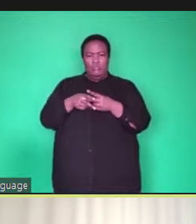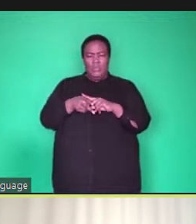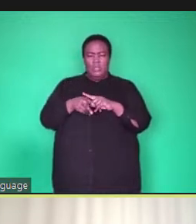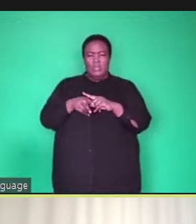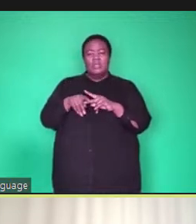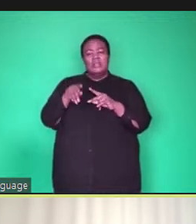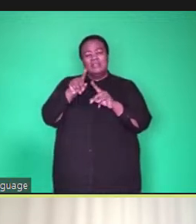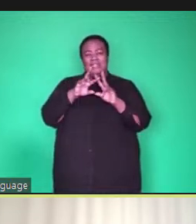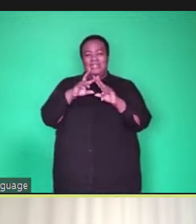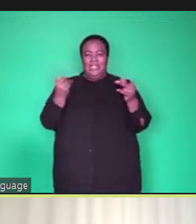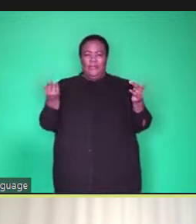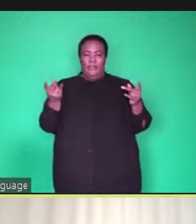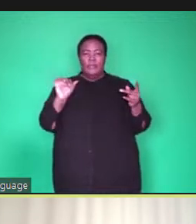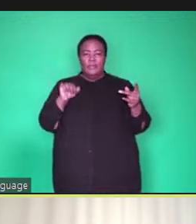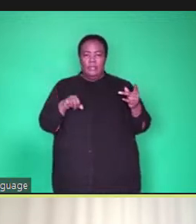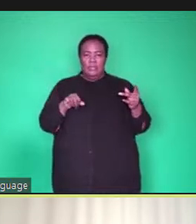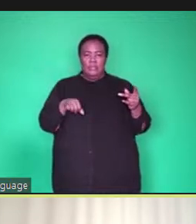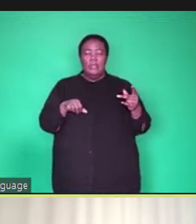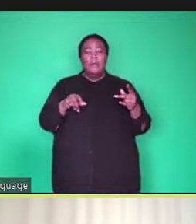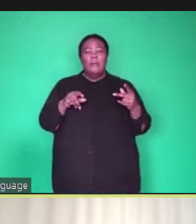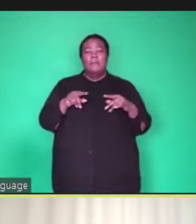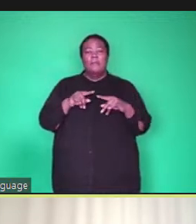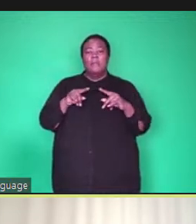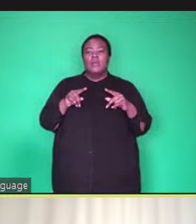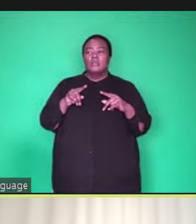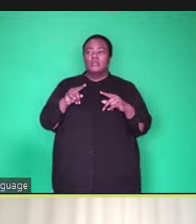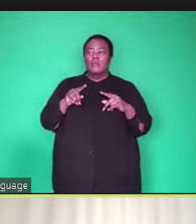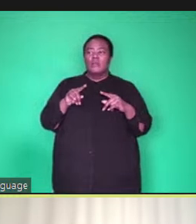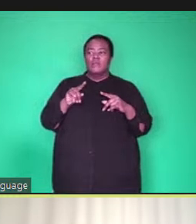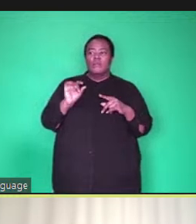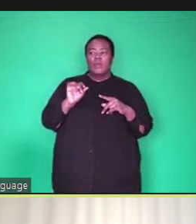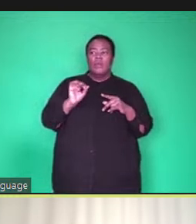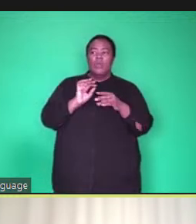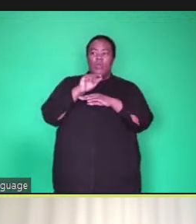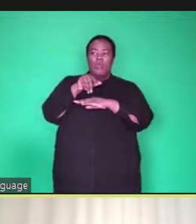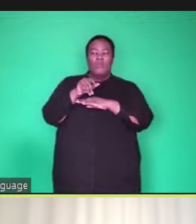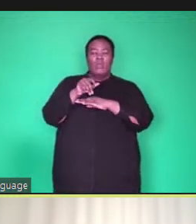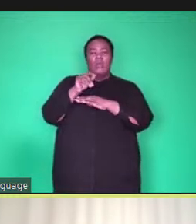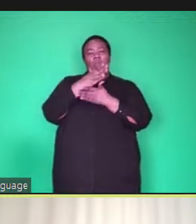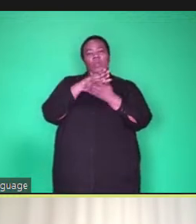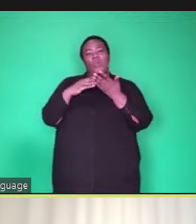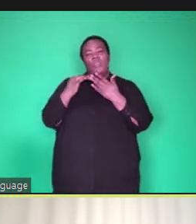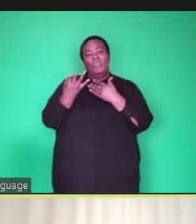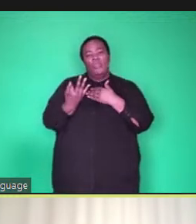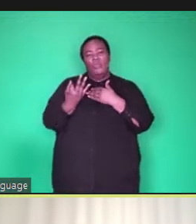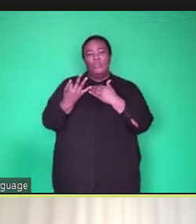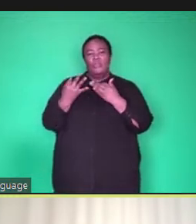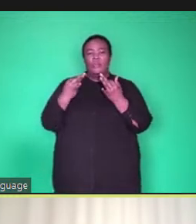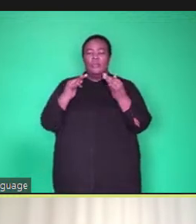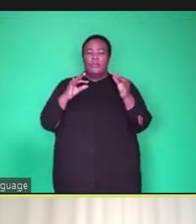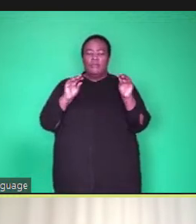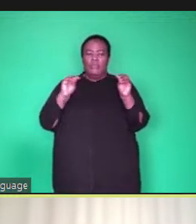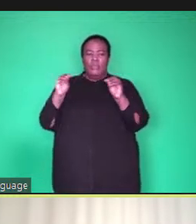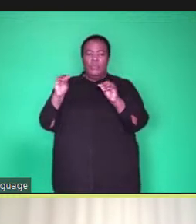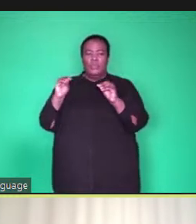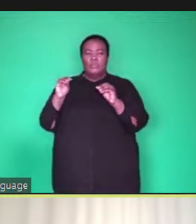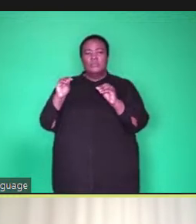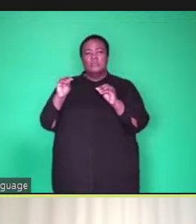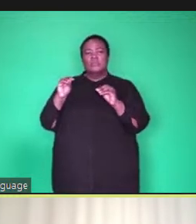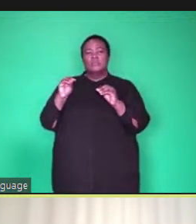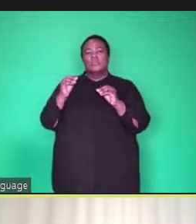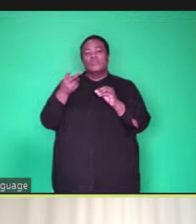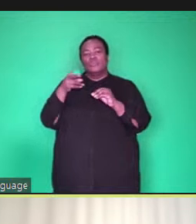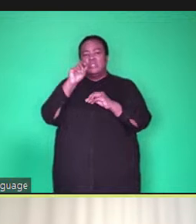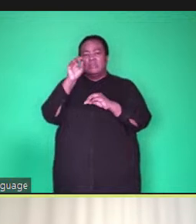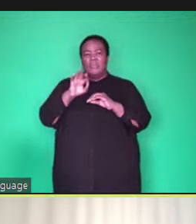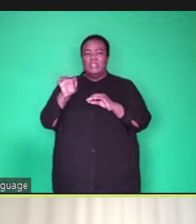different. Just over a third moved place during the panel, 12% moved 2 or 3 times.